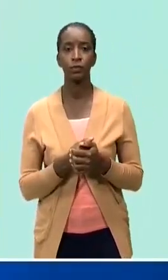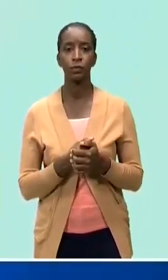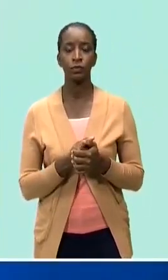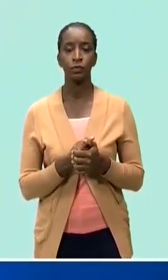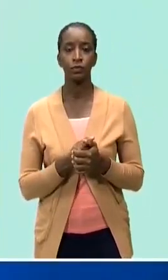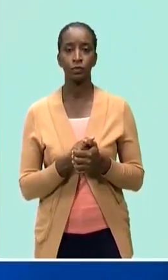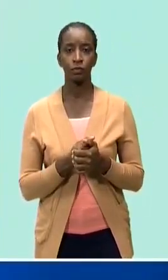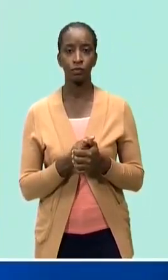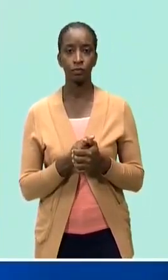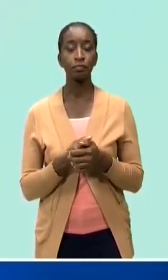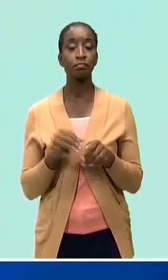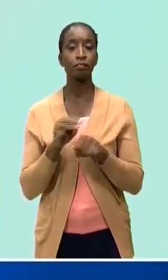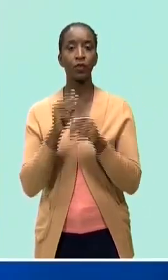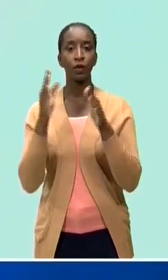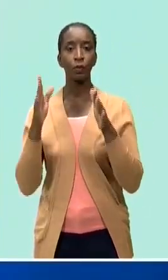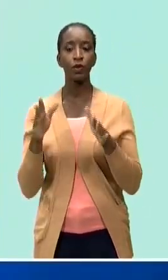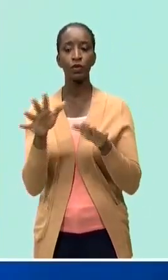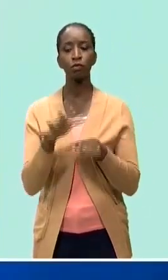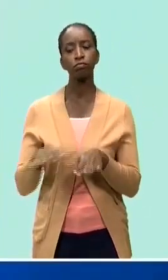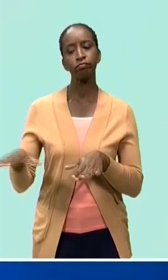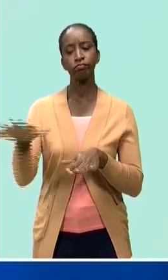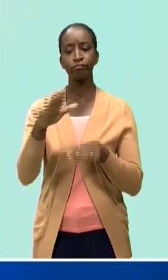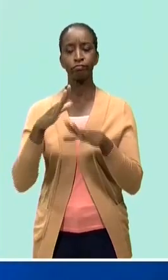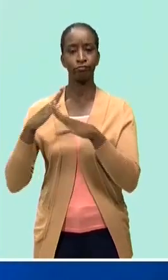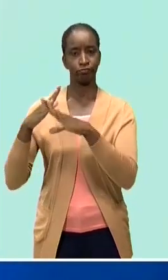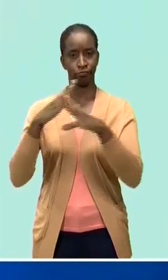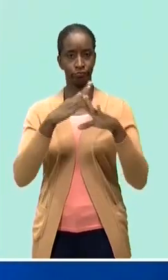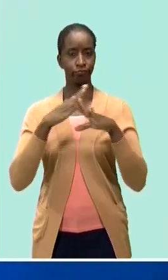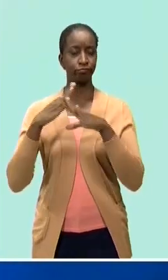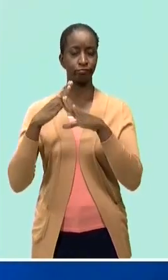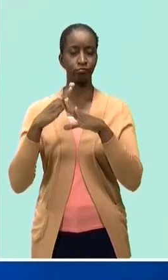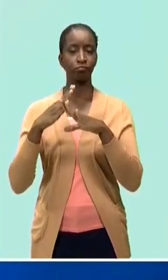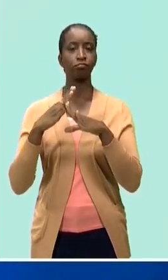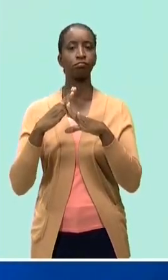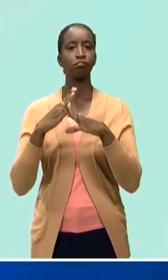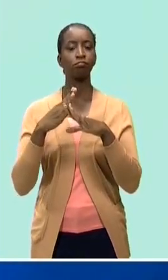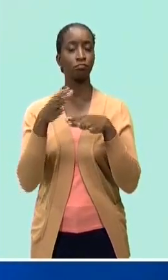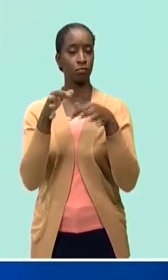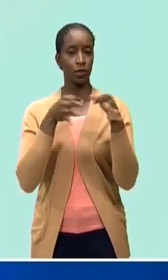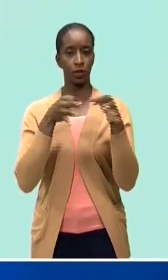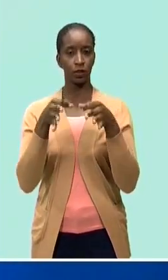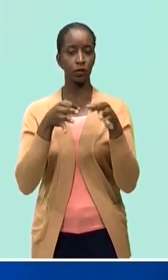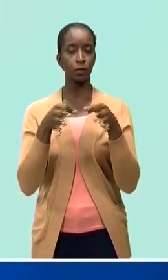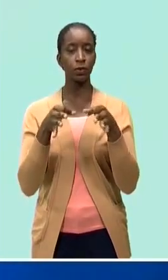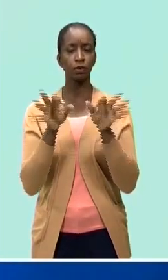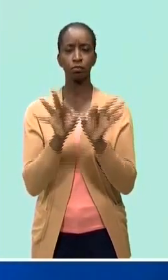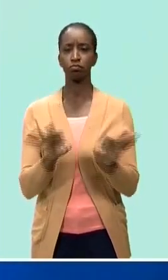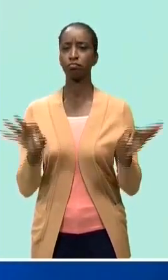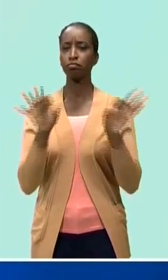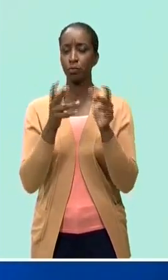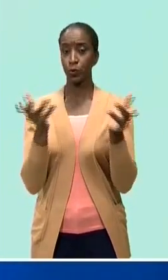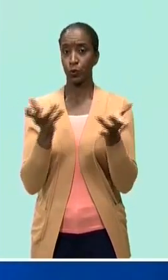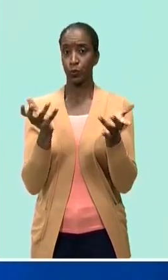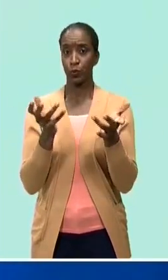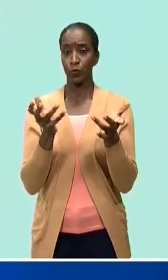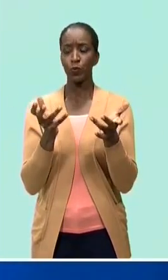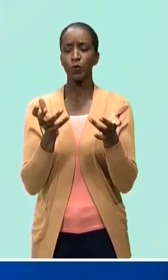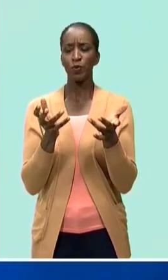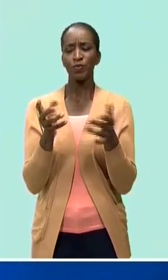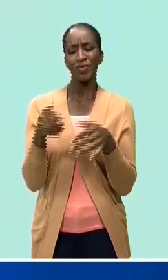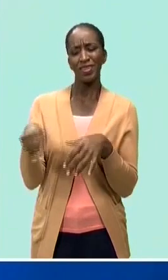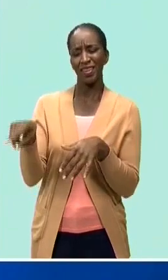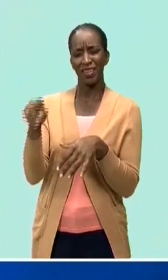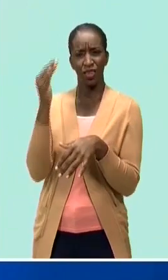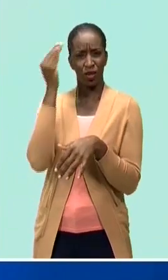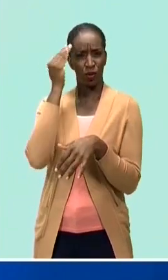Public Security and Chairman of the Task Force, Kemrat Ramjatan, said it is important that they understand trafficking can occur